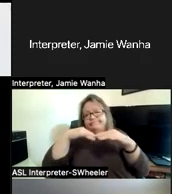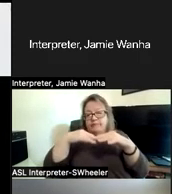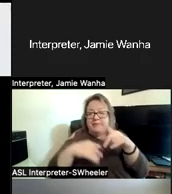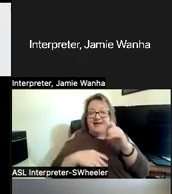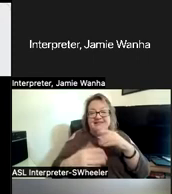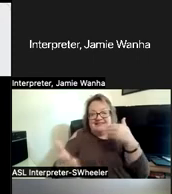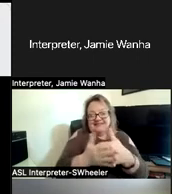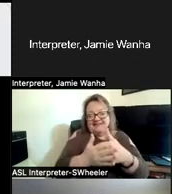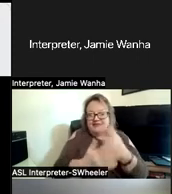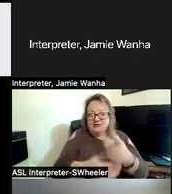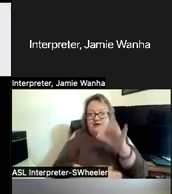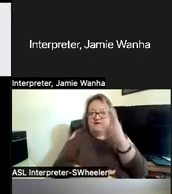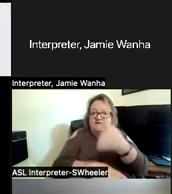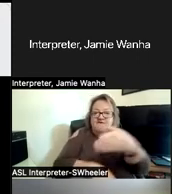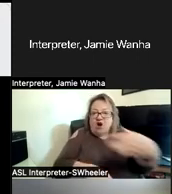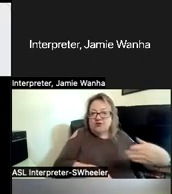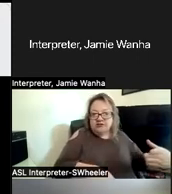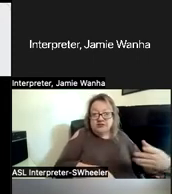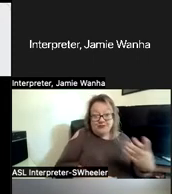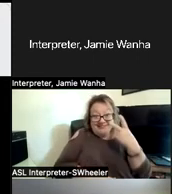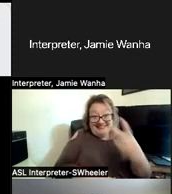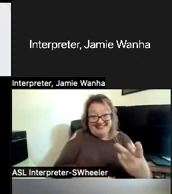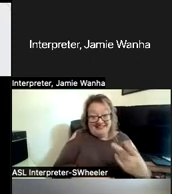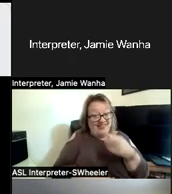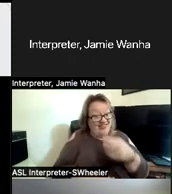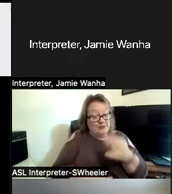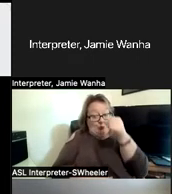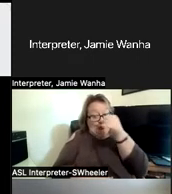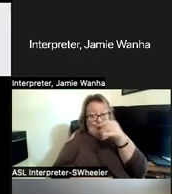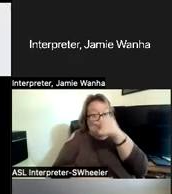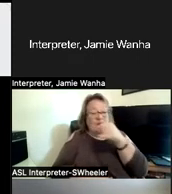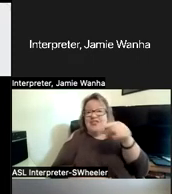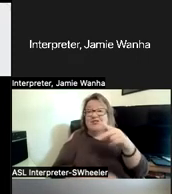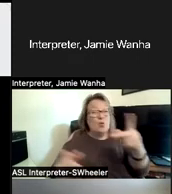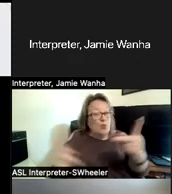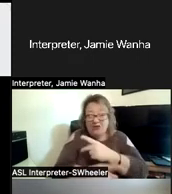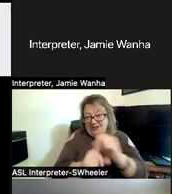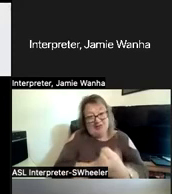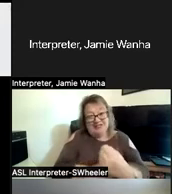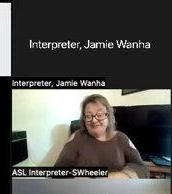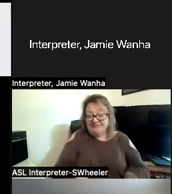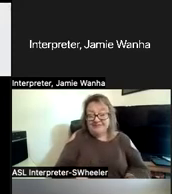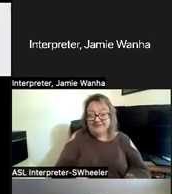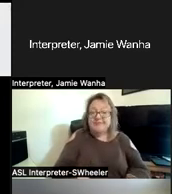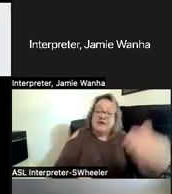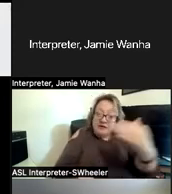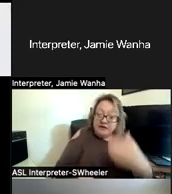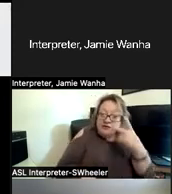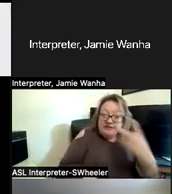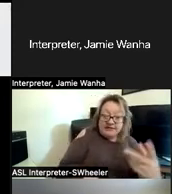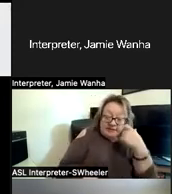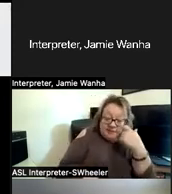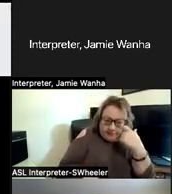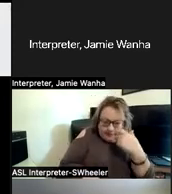So you cannot ask for something worse here. In the next slide, we are going to see, you know,